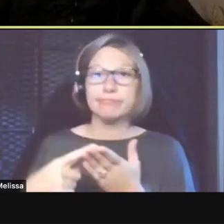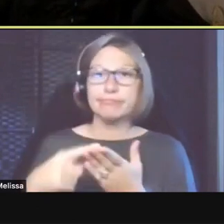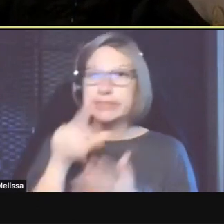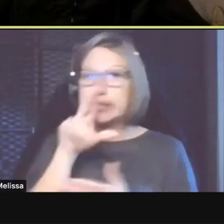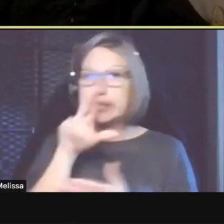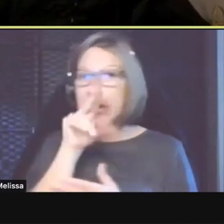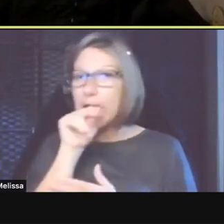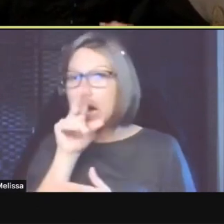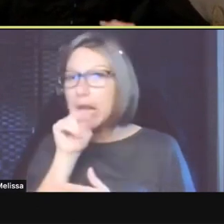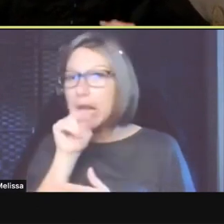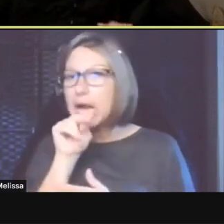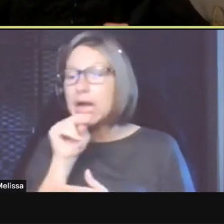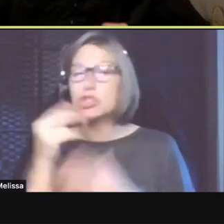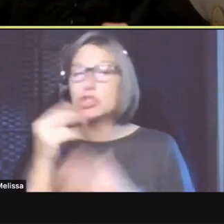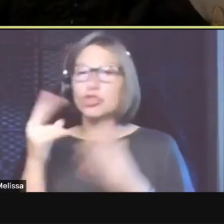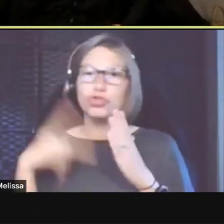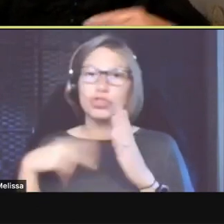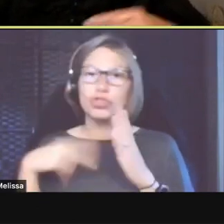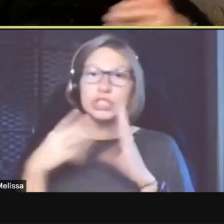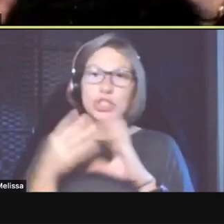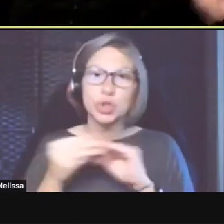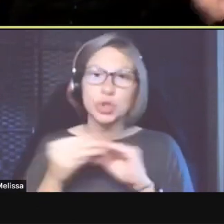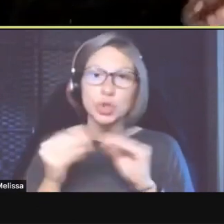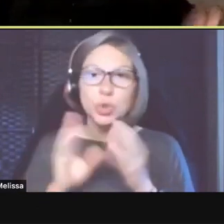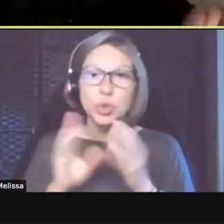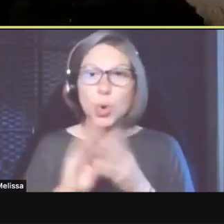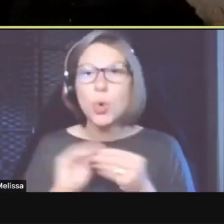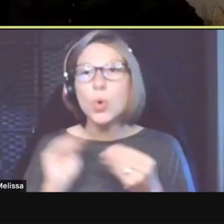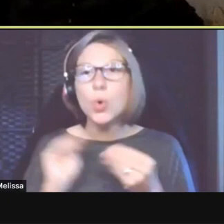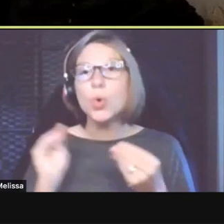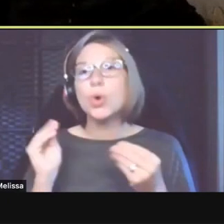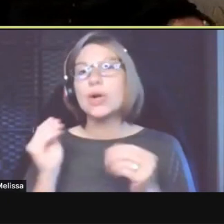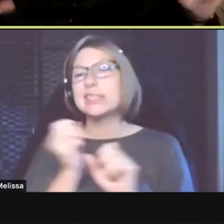about ducks, make ducks out of